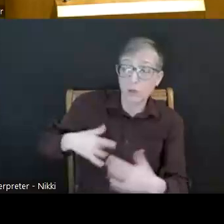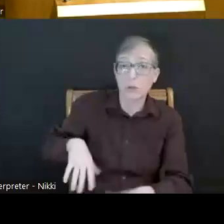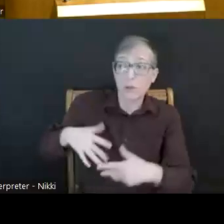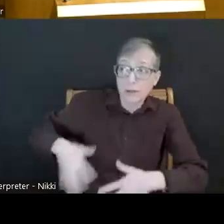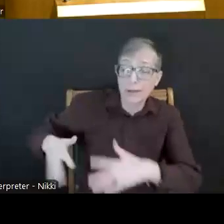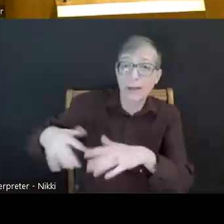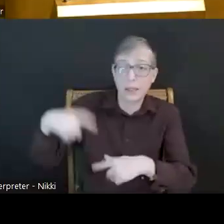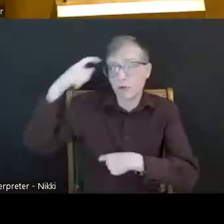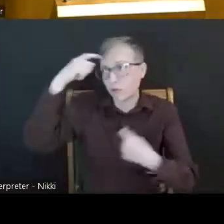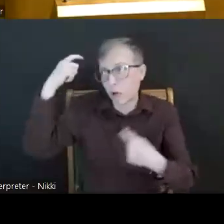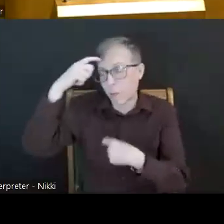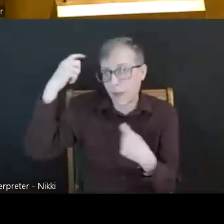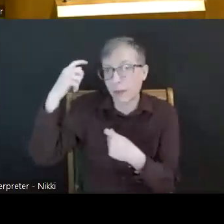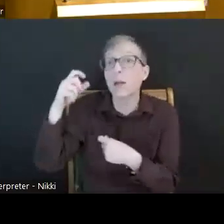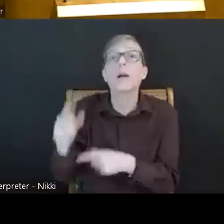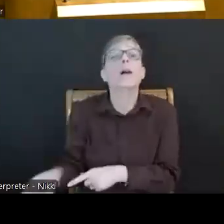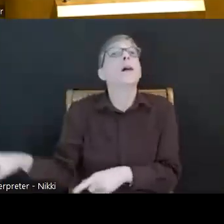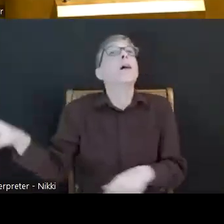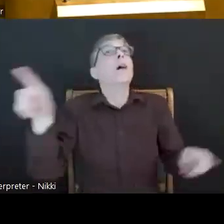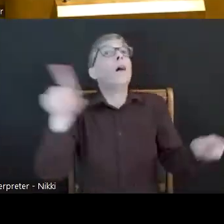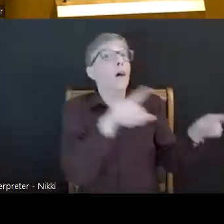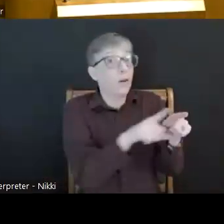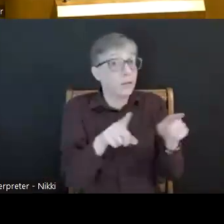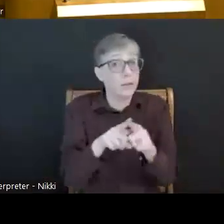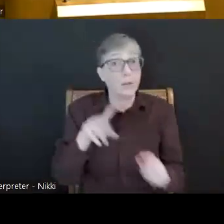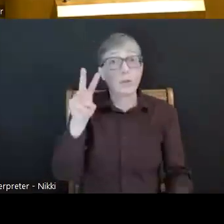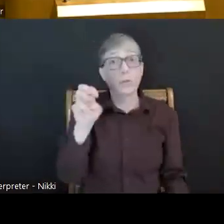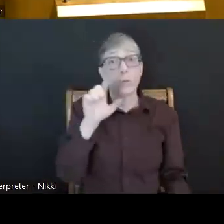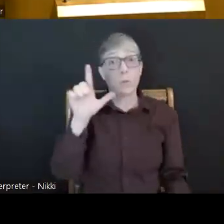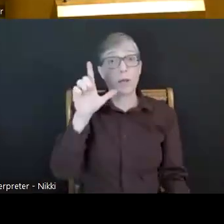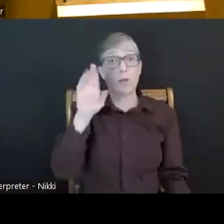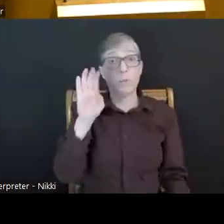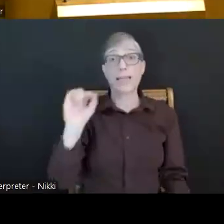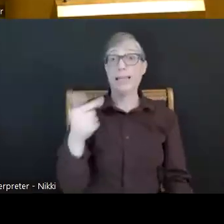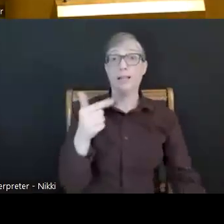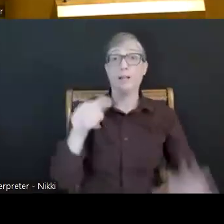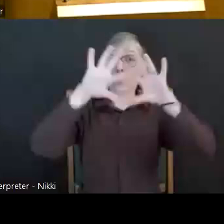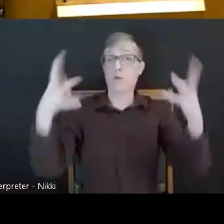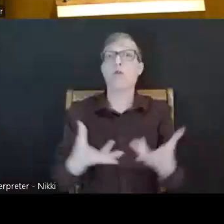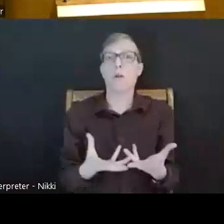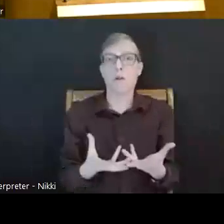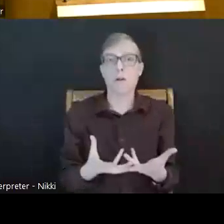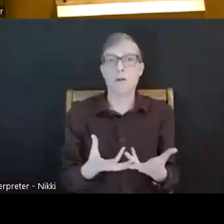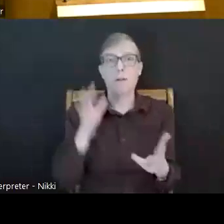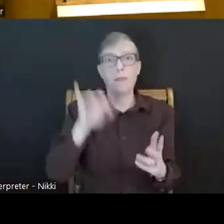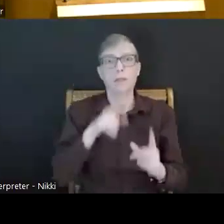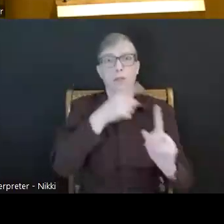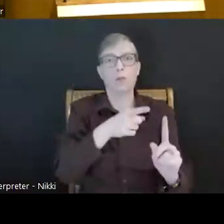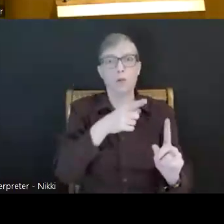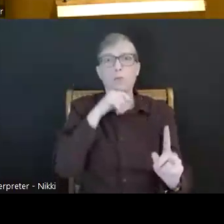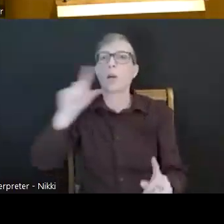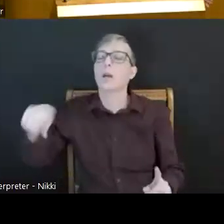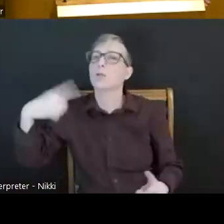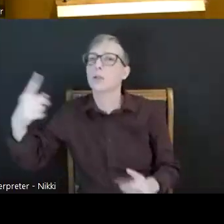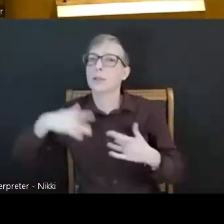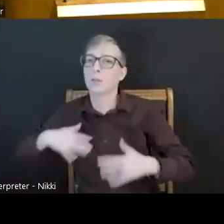have to treat well-being, right? Wellness should be a goal, not just reducing the depression. And I just want to